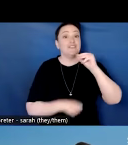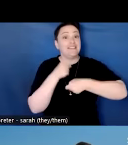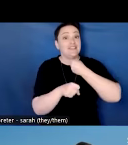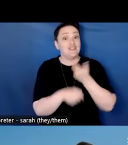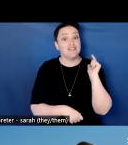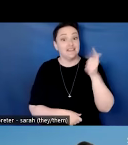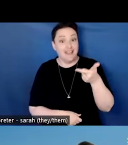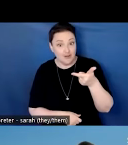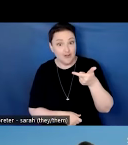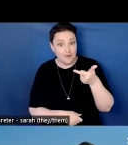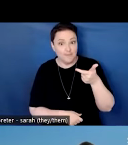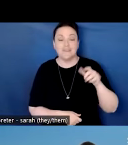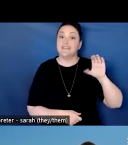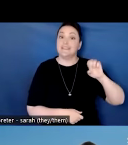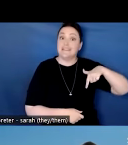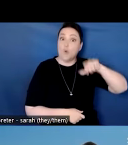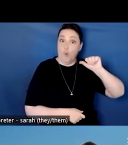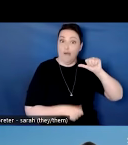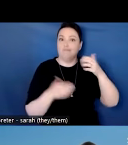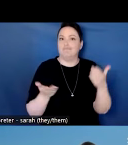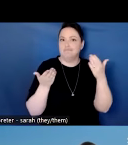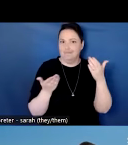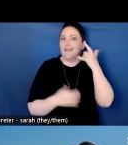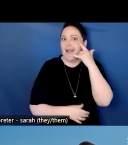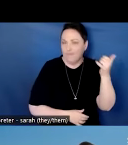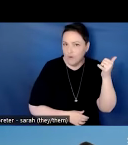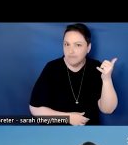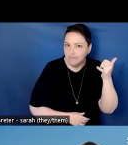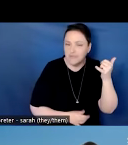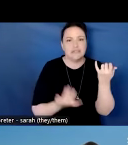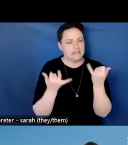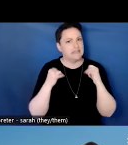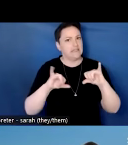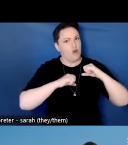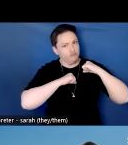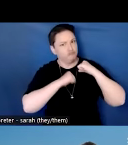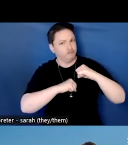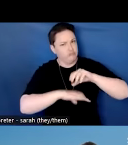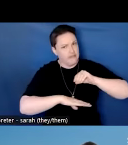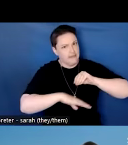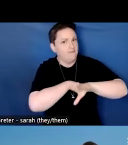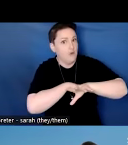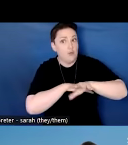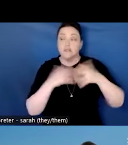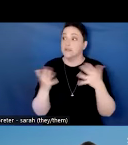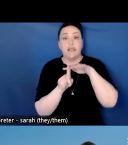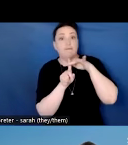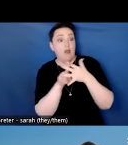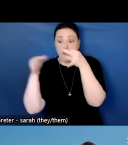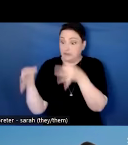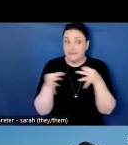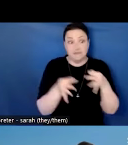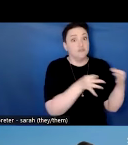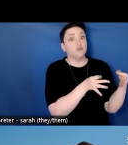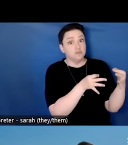NEPA, particularly CEQA in the state of California, are still very much influencing how environmental decisions are made